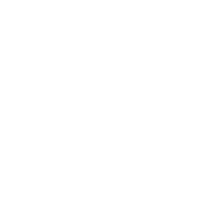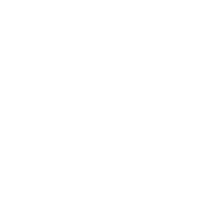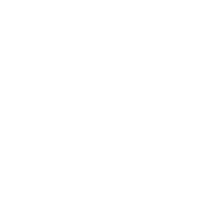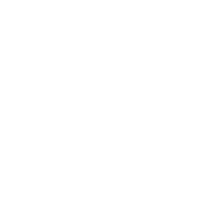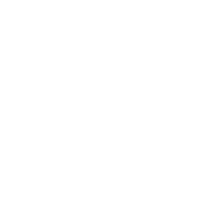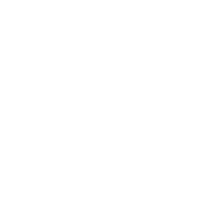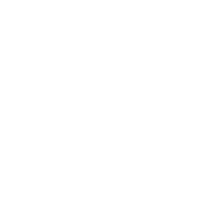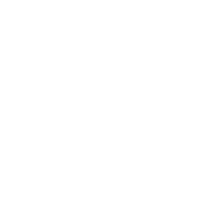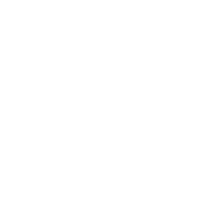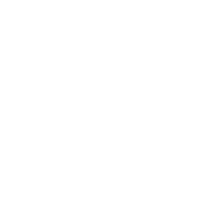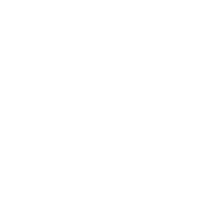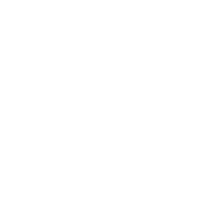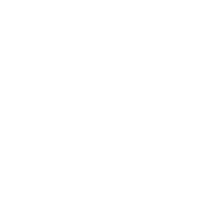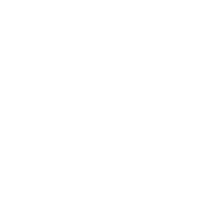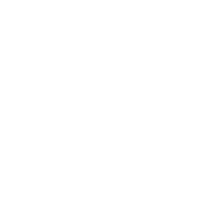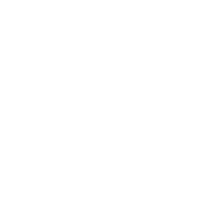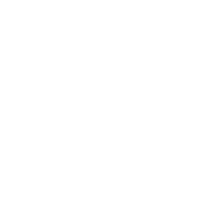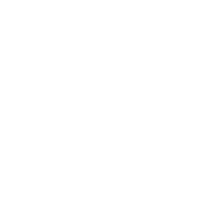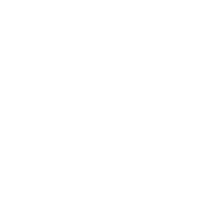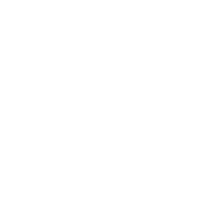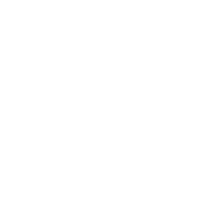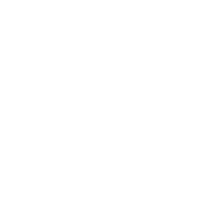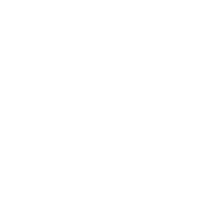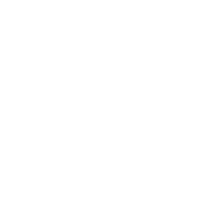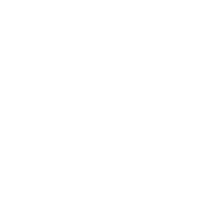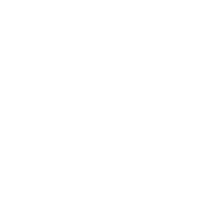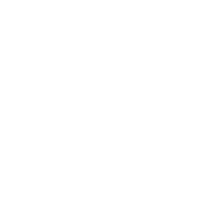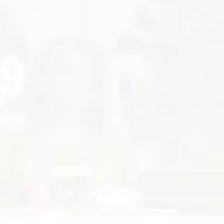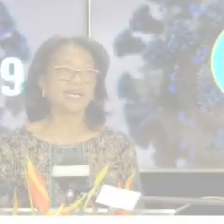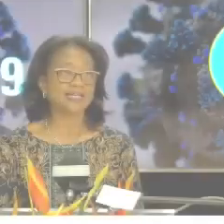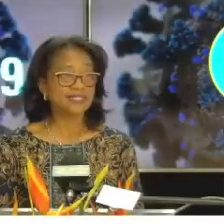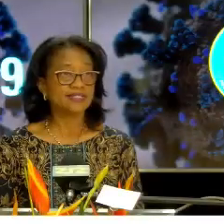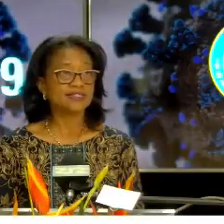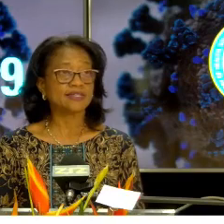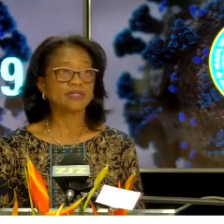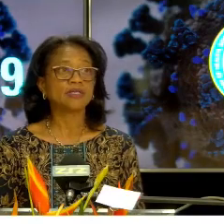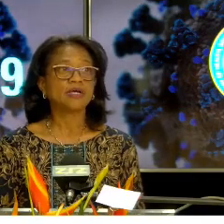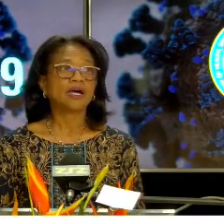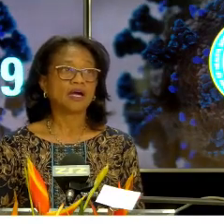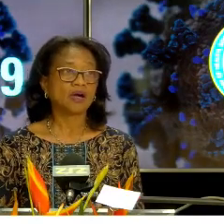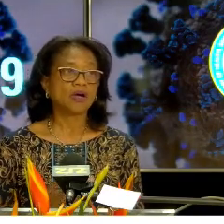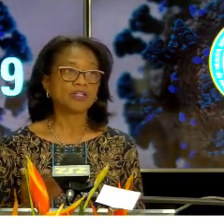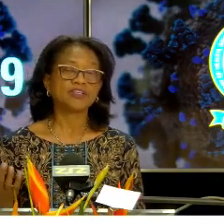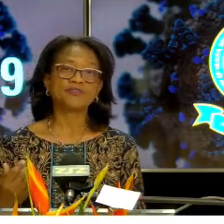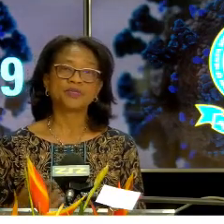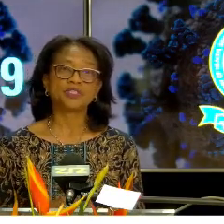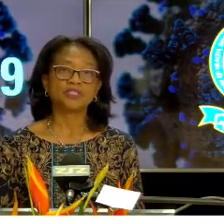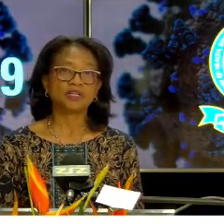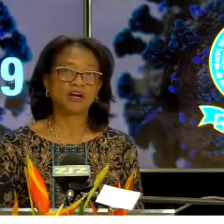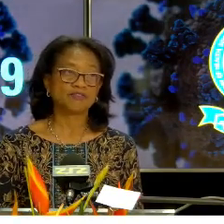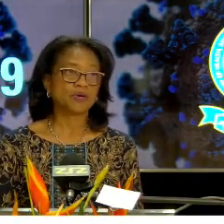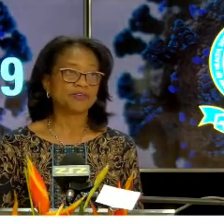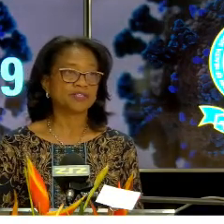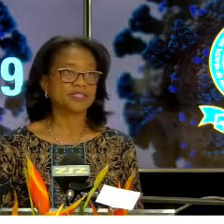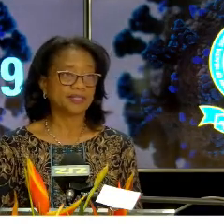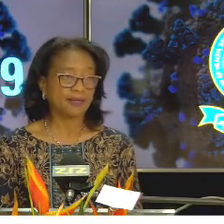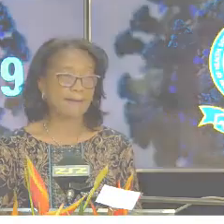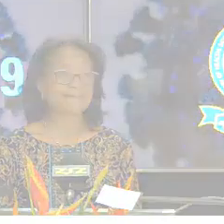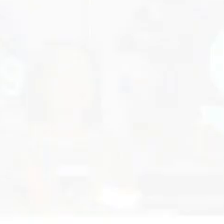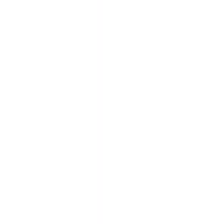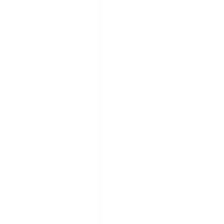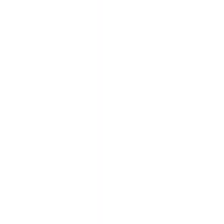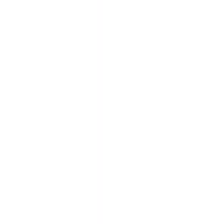14 days, I think even a little beyond 14 days. They were sampled and tested on day 14 of